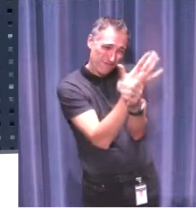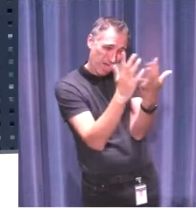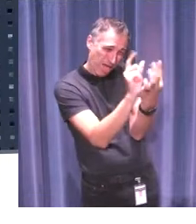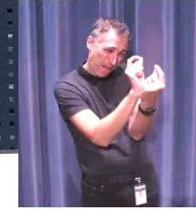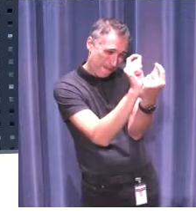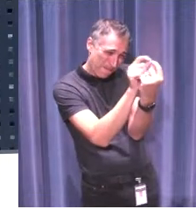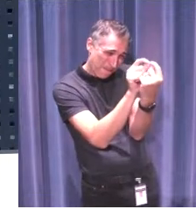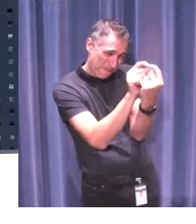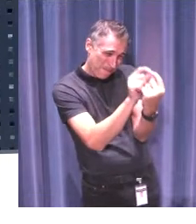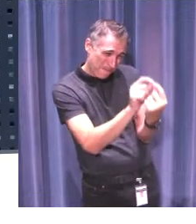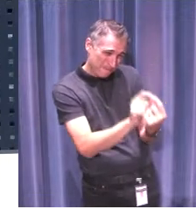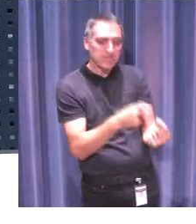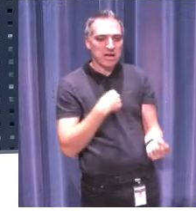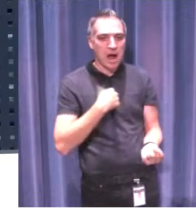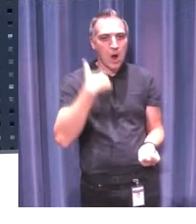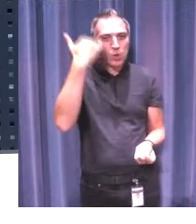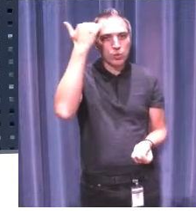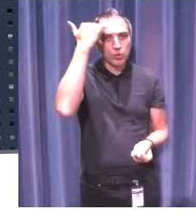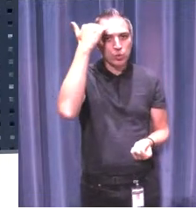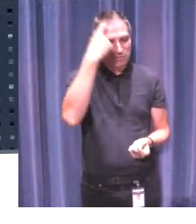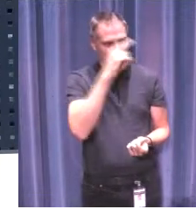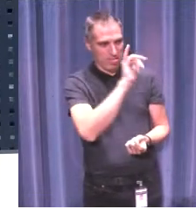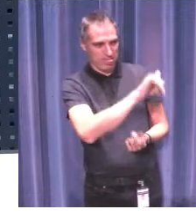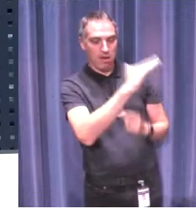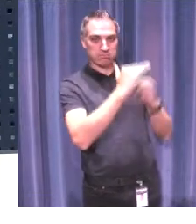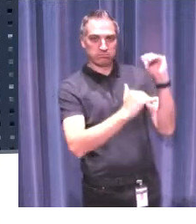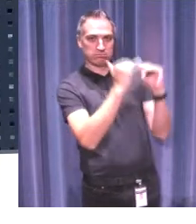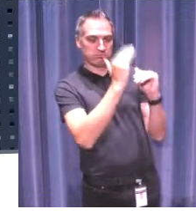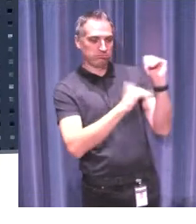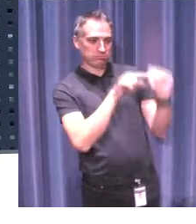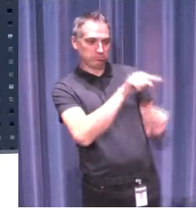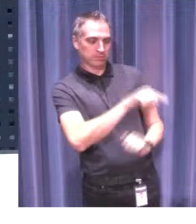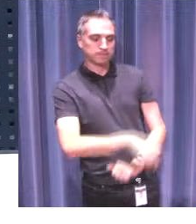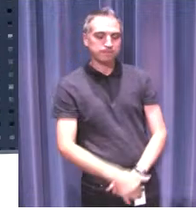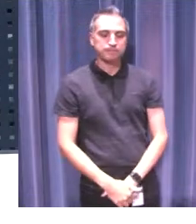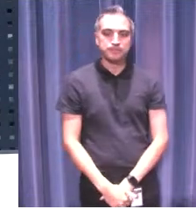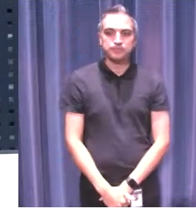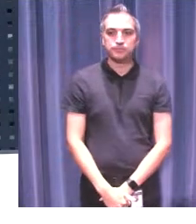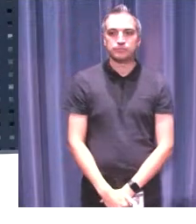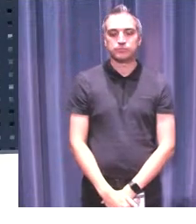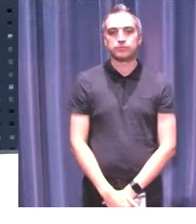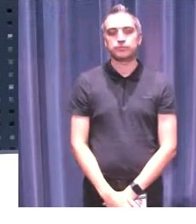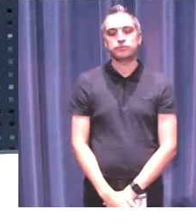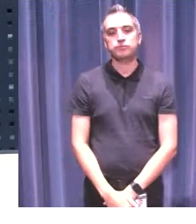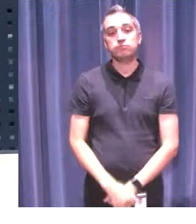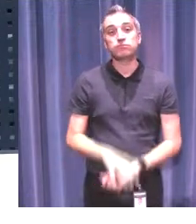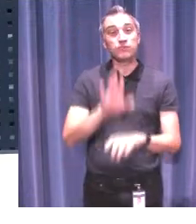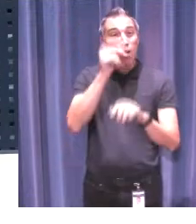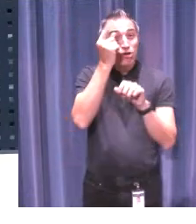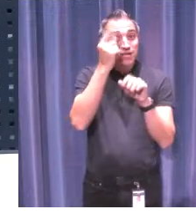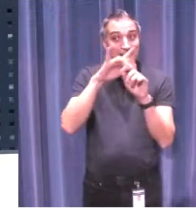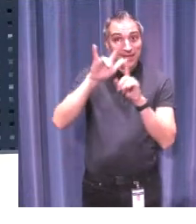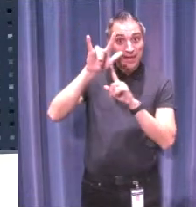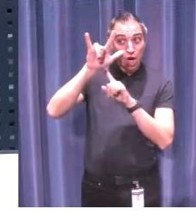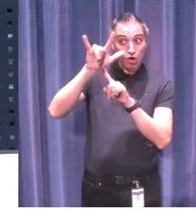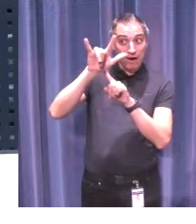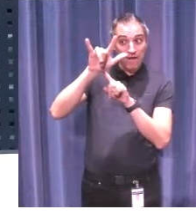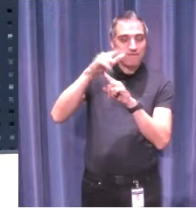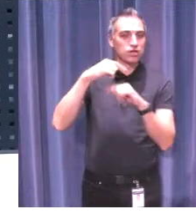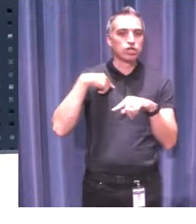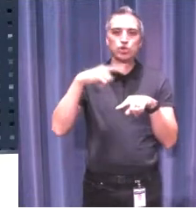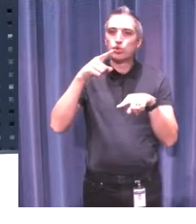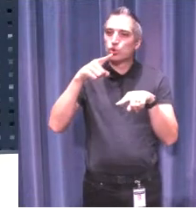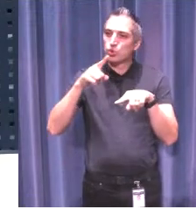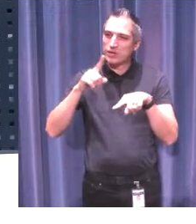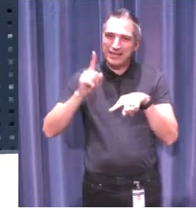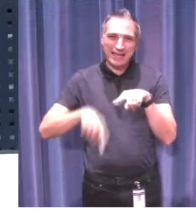in that whole facility. So when you're working with aircraft, you don't want to leave your tools